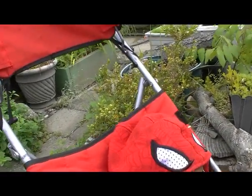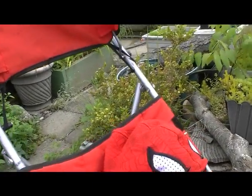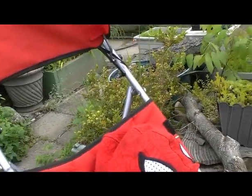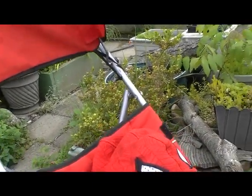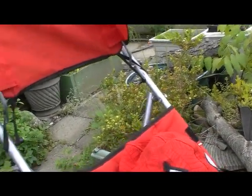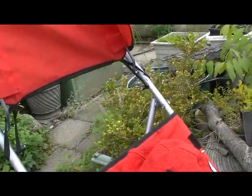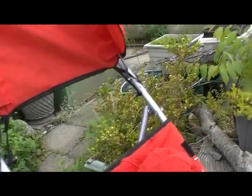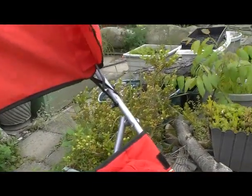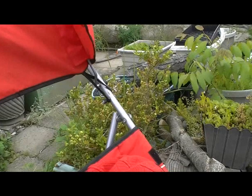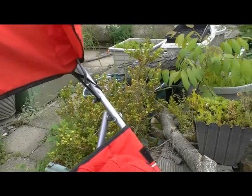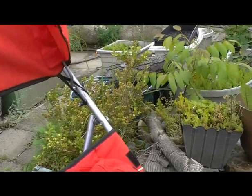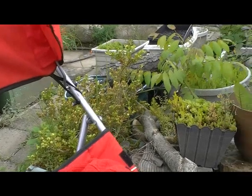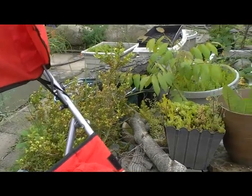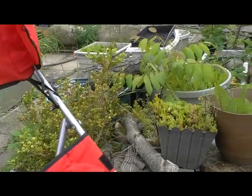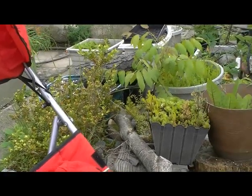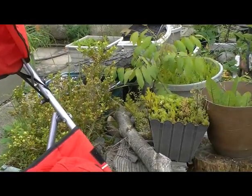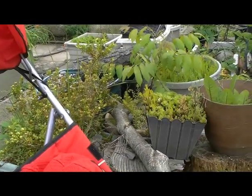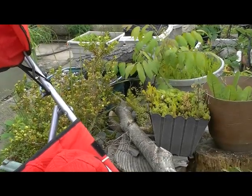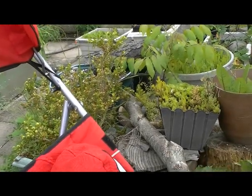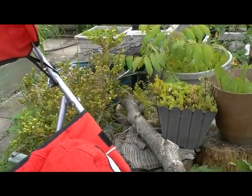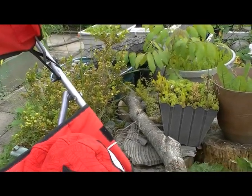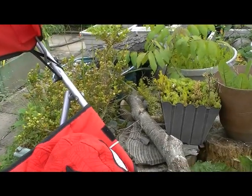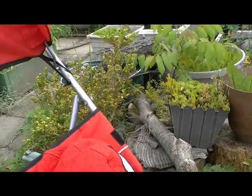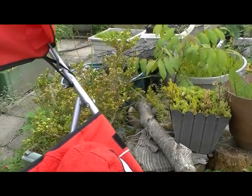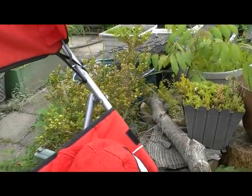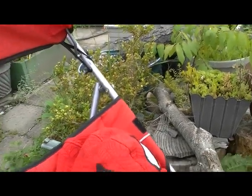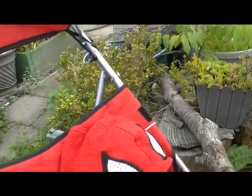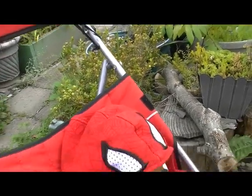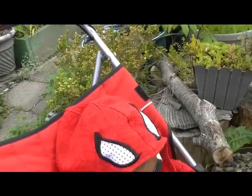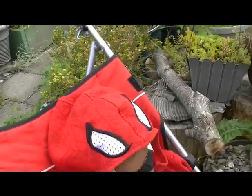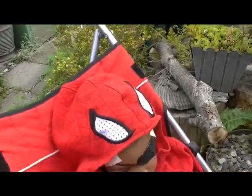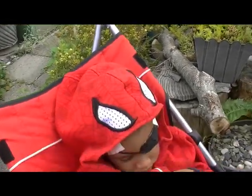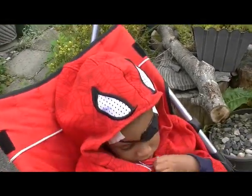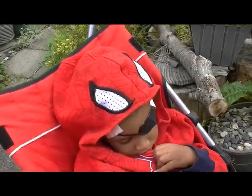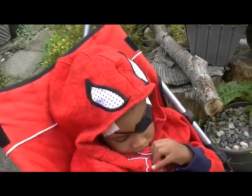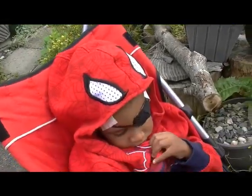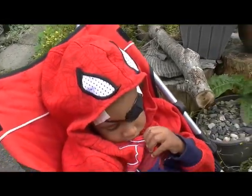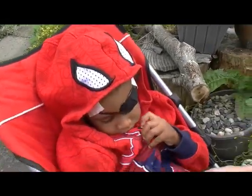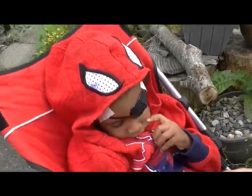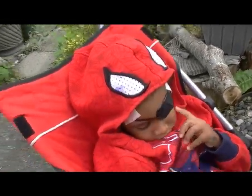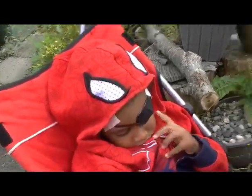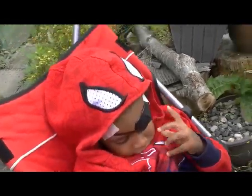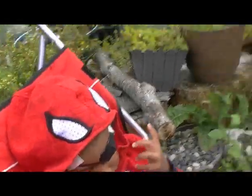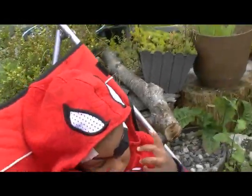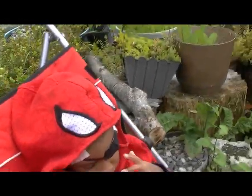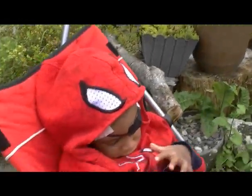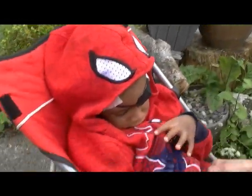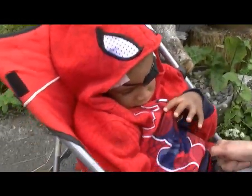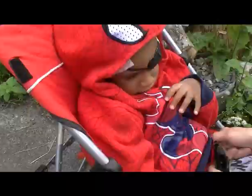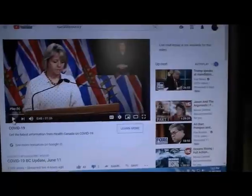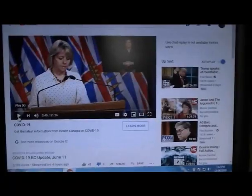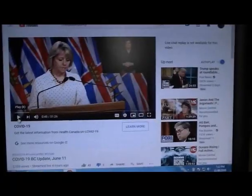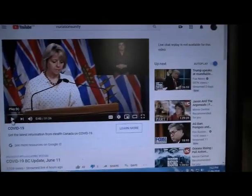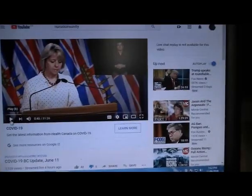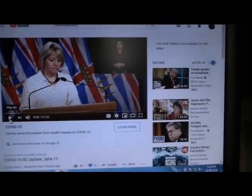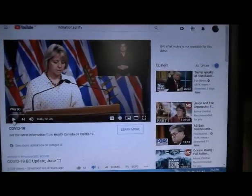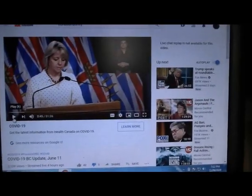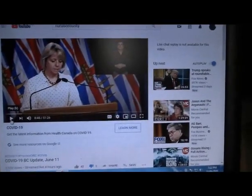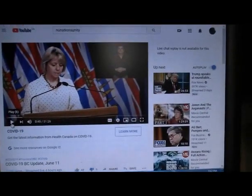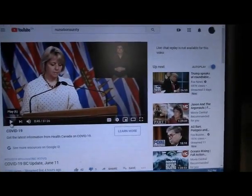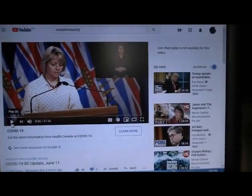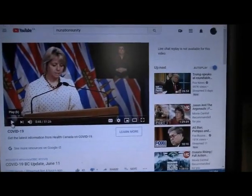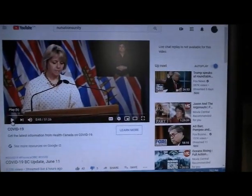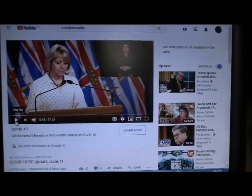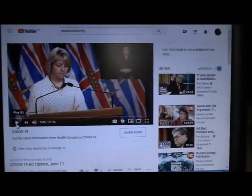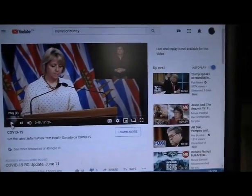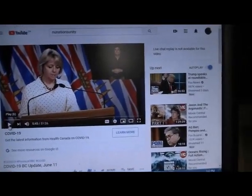Yeah. Skaya, what are you doing? Okay, you can turn that off. Okay. Okay,